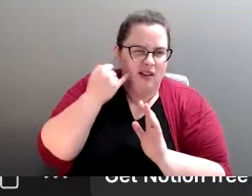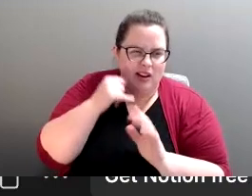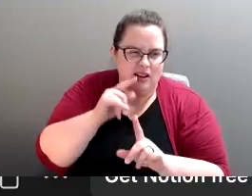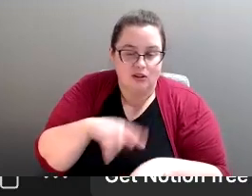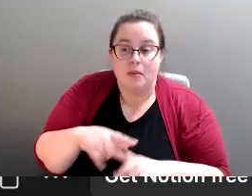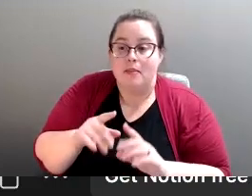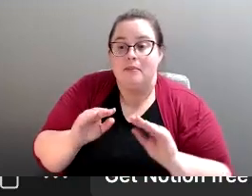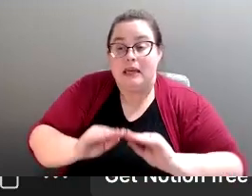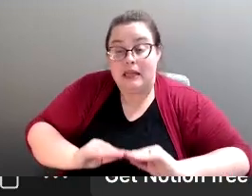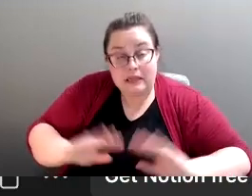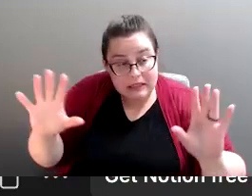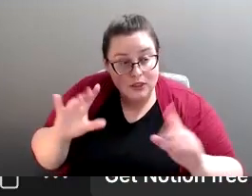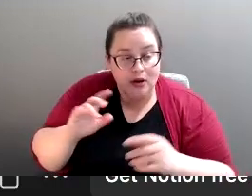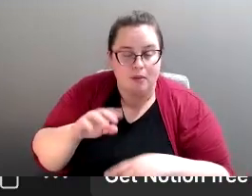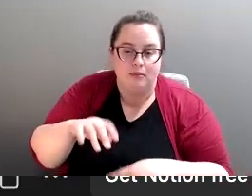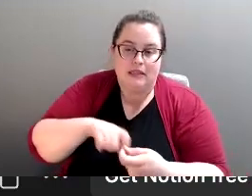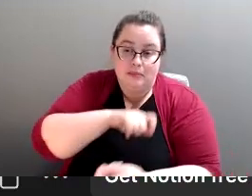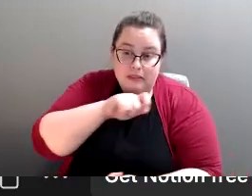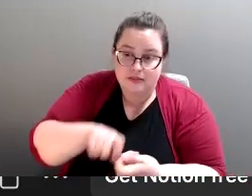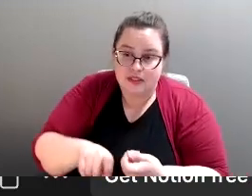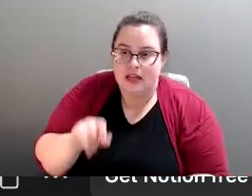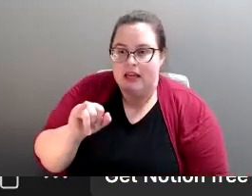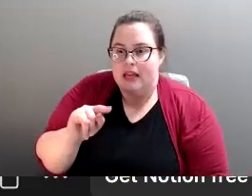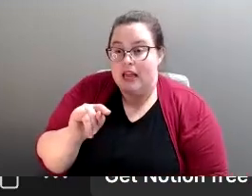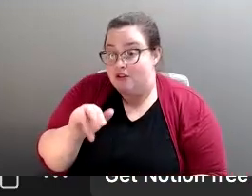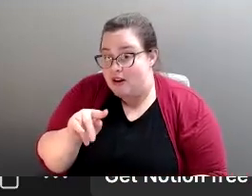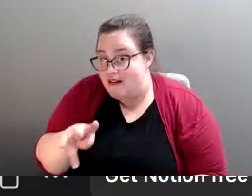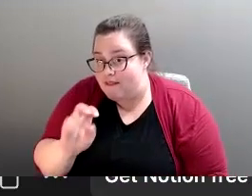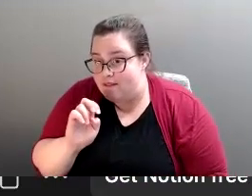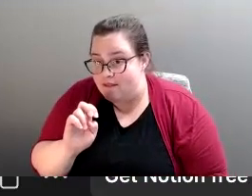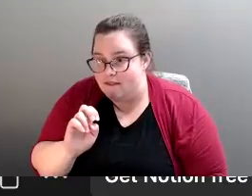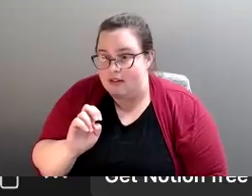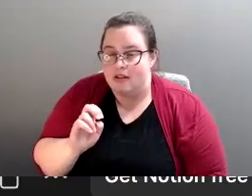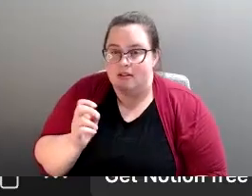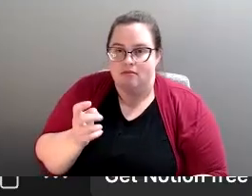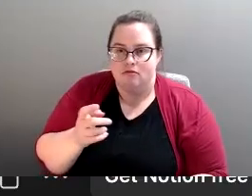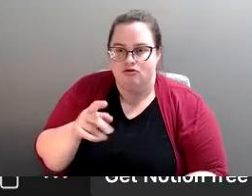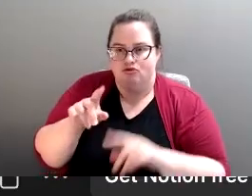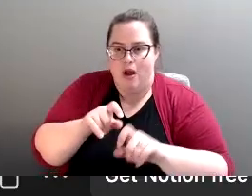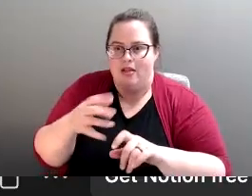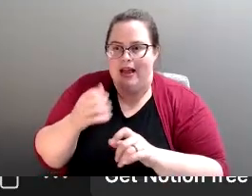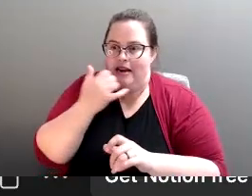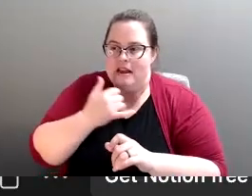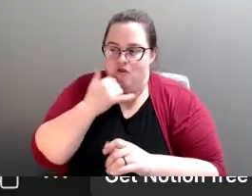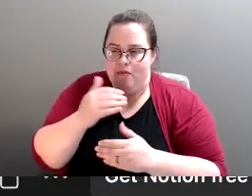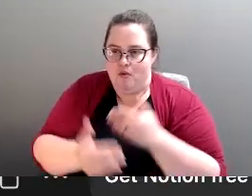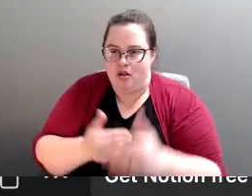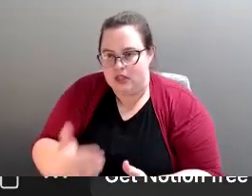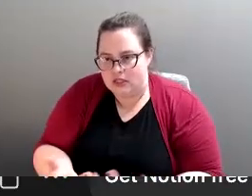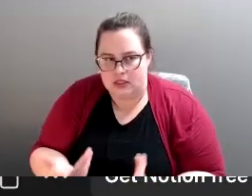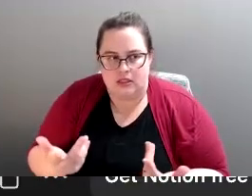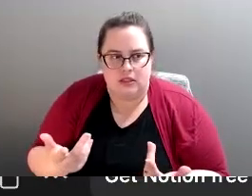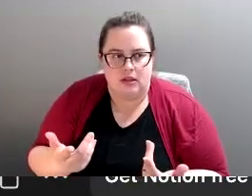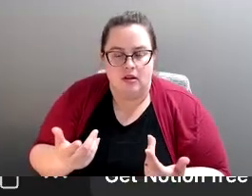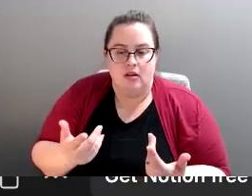clear and specific, right? Iterative. And I think this is the one I have found, because the one thing is, last year I